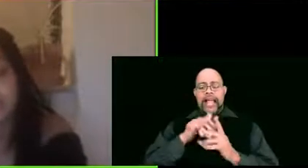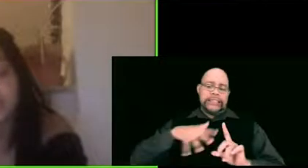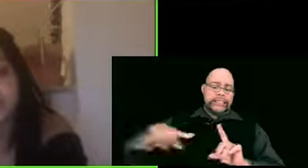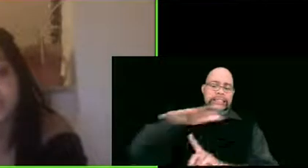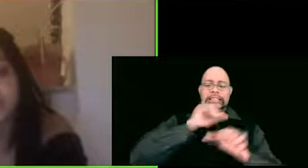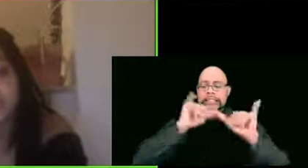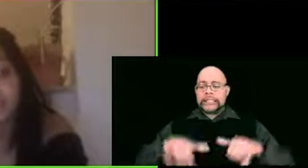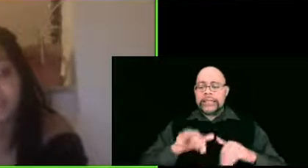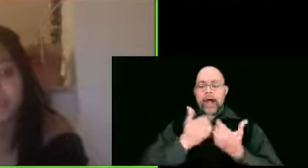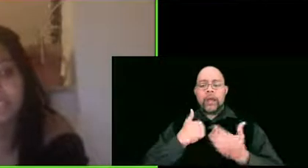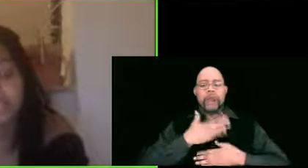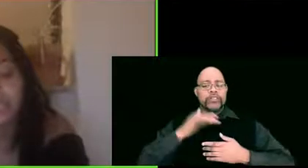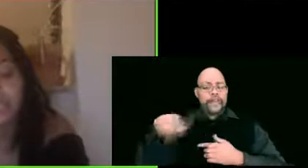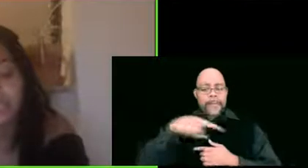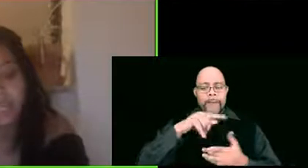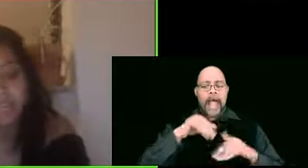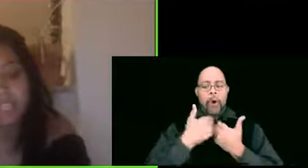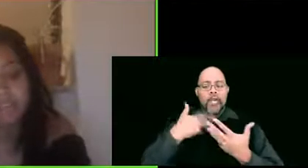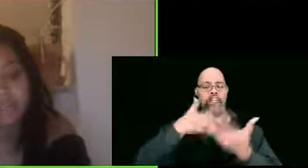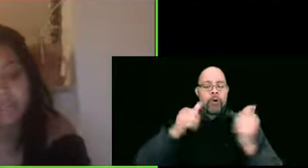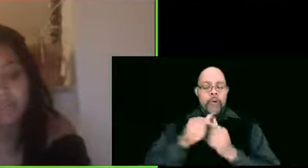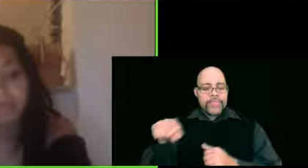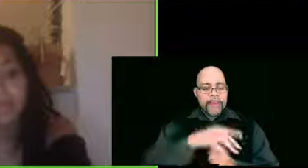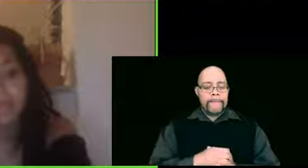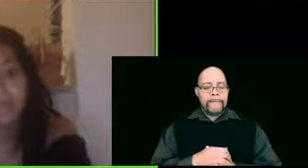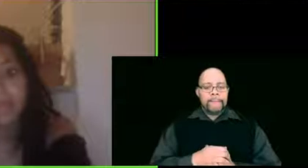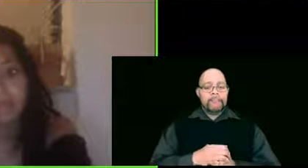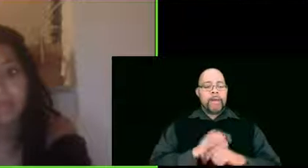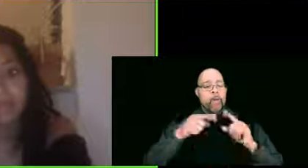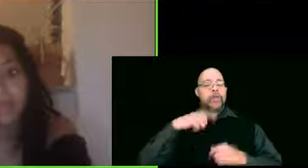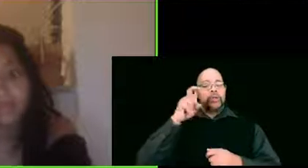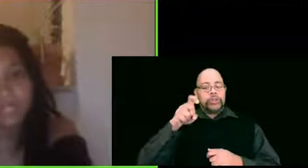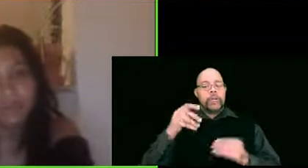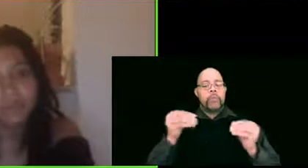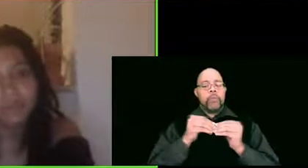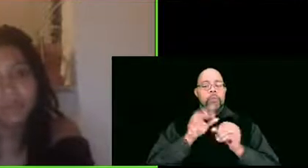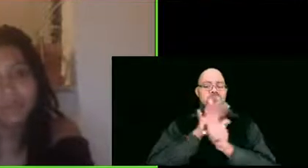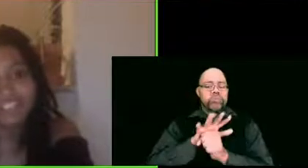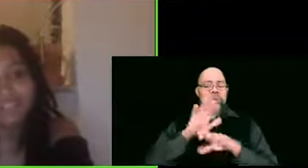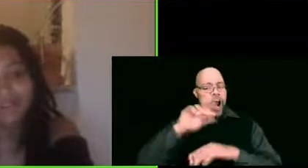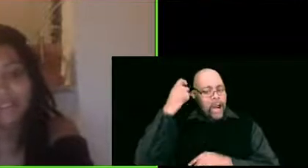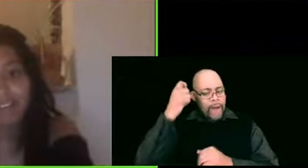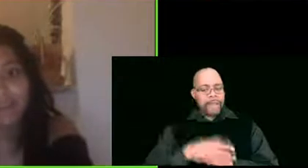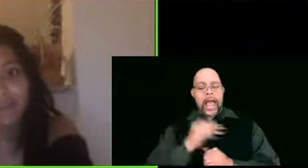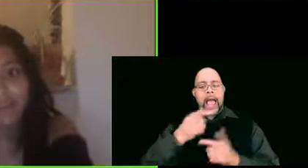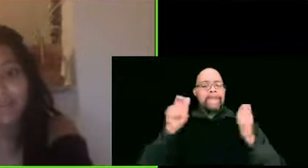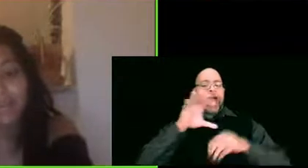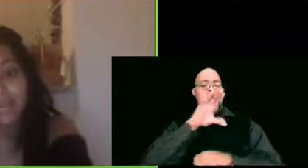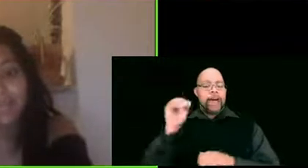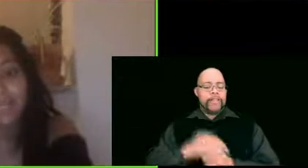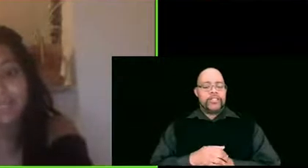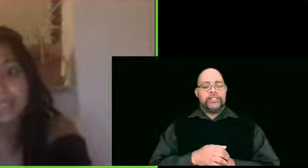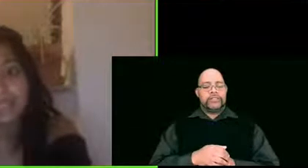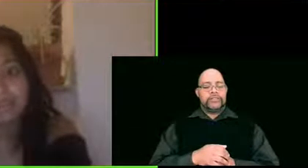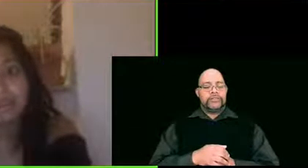about these ecosystems and the way that we appreciate them and the way that we interact with them. But we do need to put more pressure on government and on